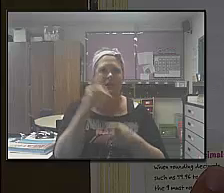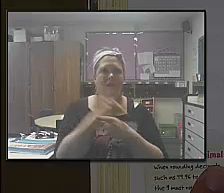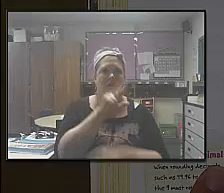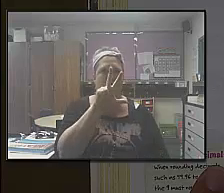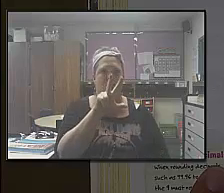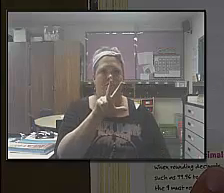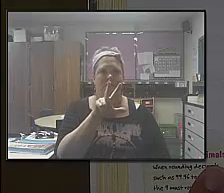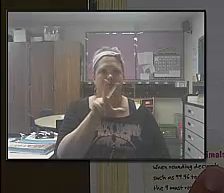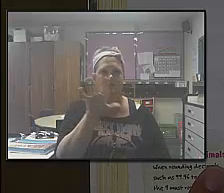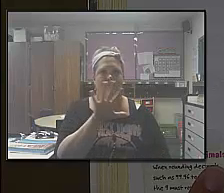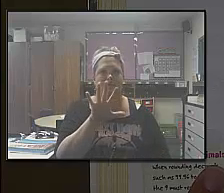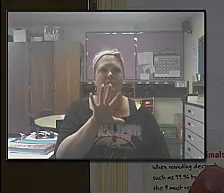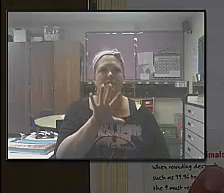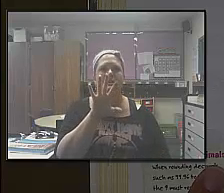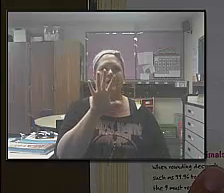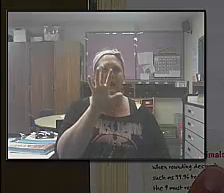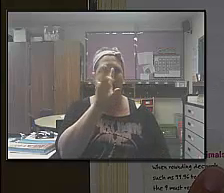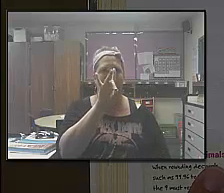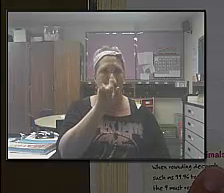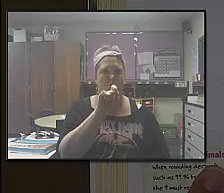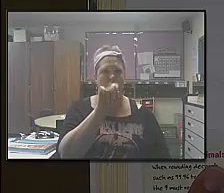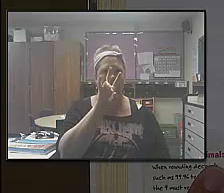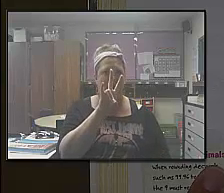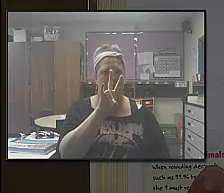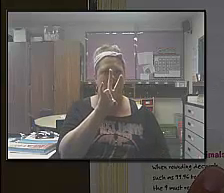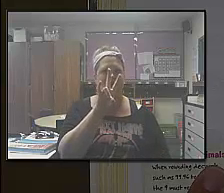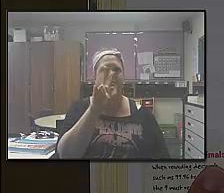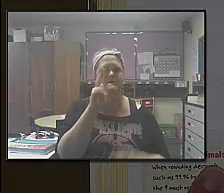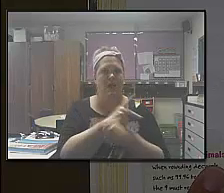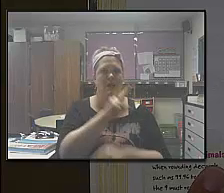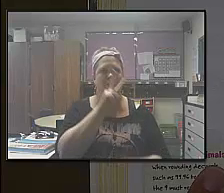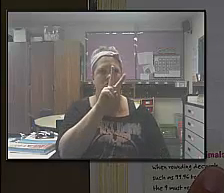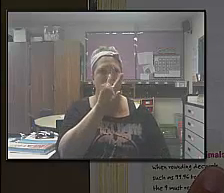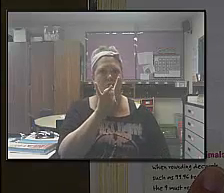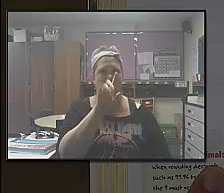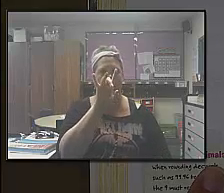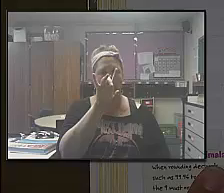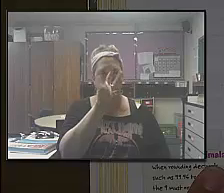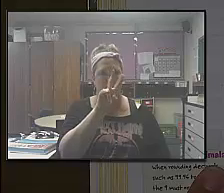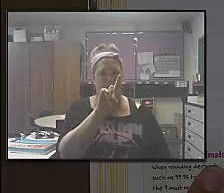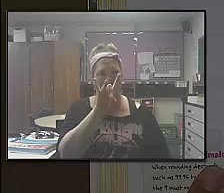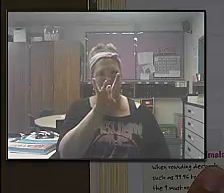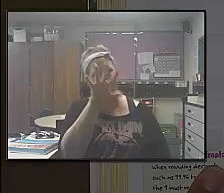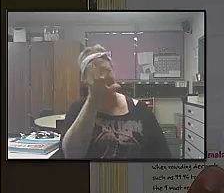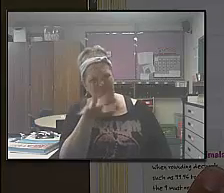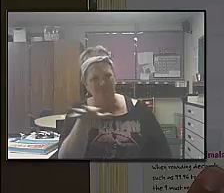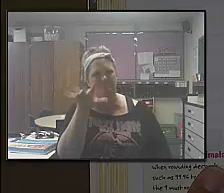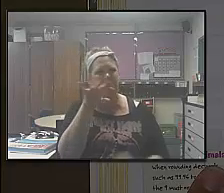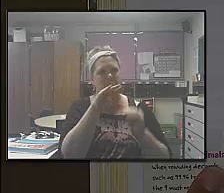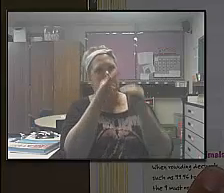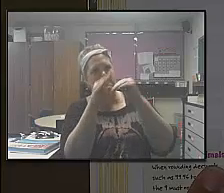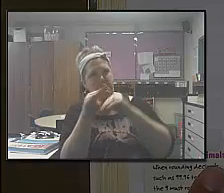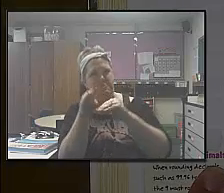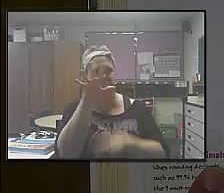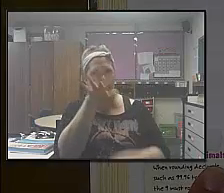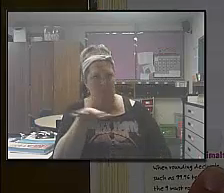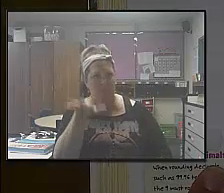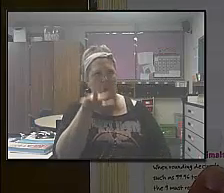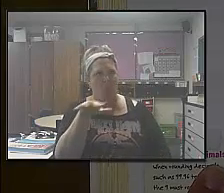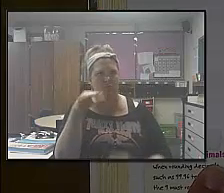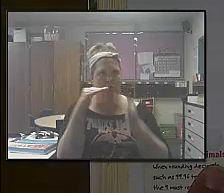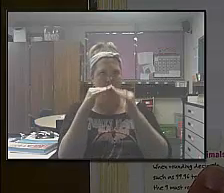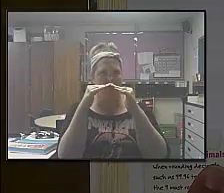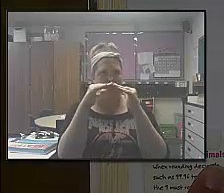look, they gave me Let's use what it boxes. gave us. 29.6. Times There's my 2.8 decimal. is about So I like to start with my decimal, 27.